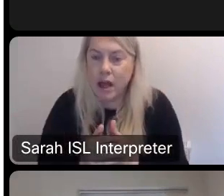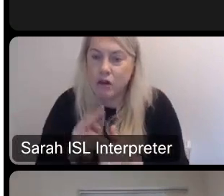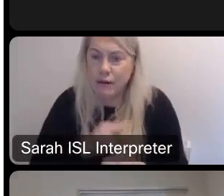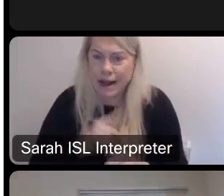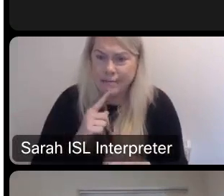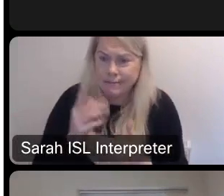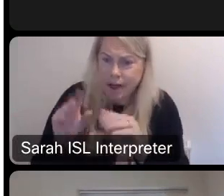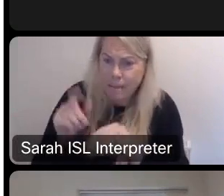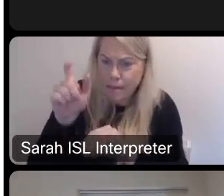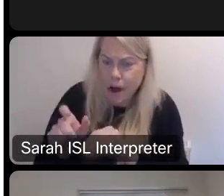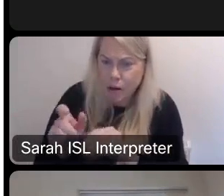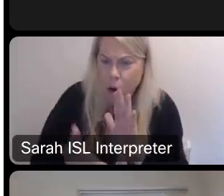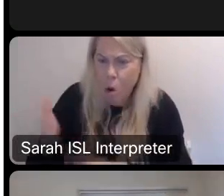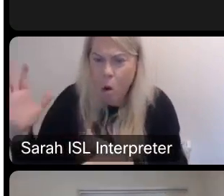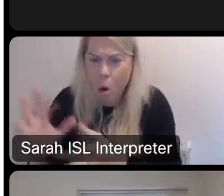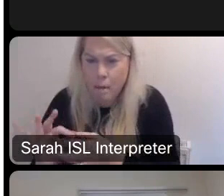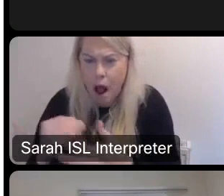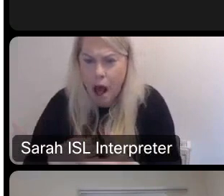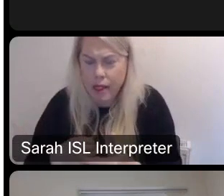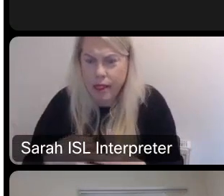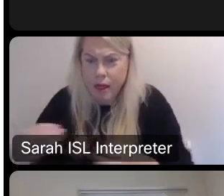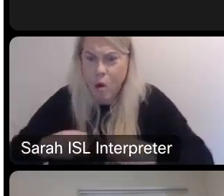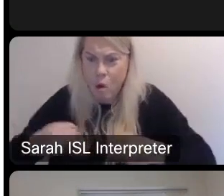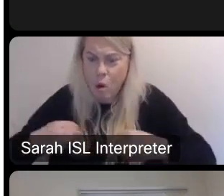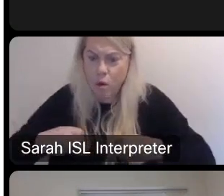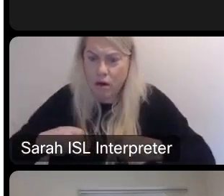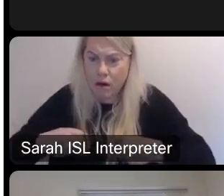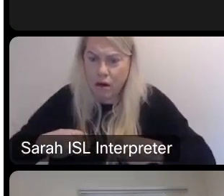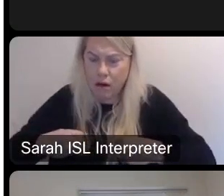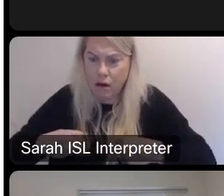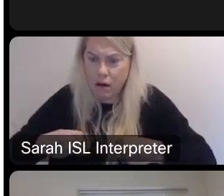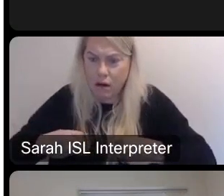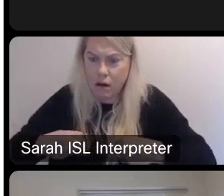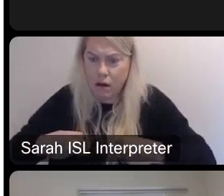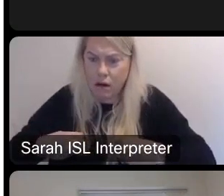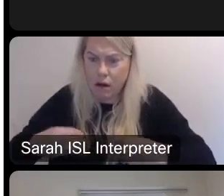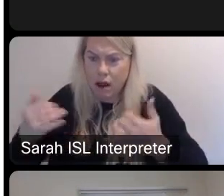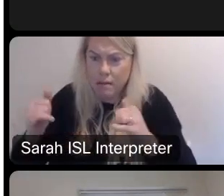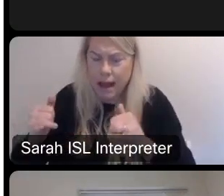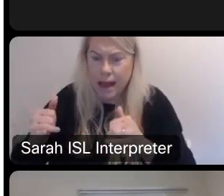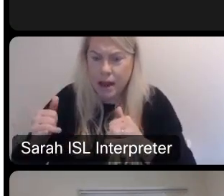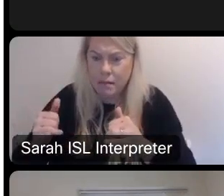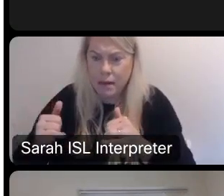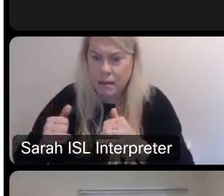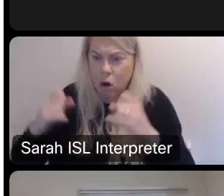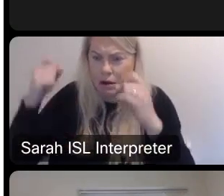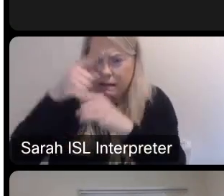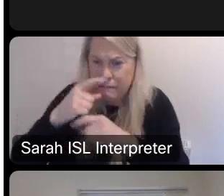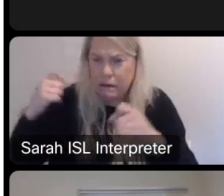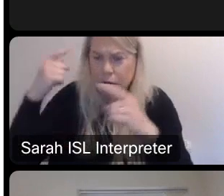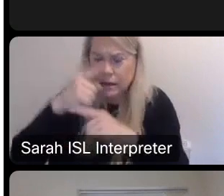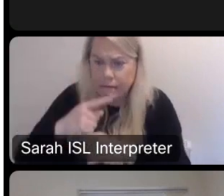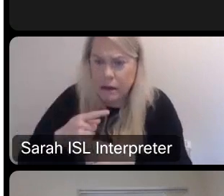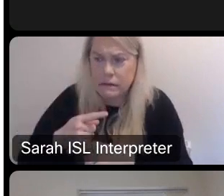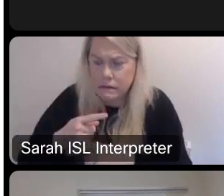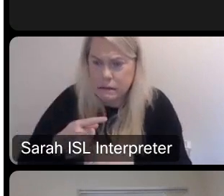on their own, ruminating, to use that term, but and things maybe going down a much more difficult track, that we're very clear how